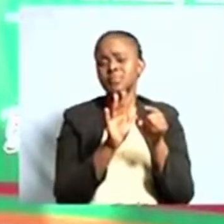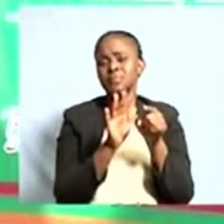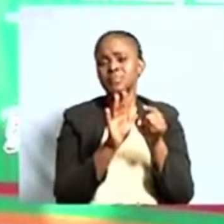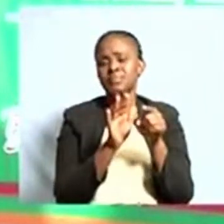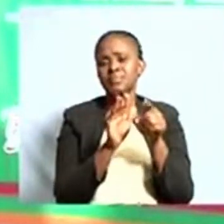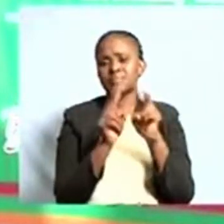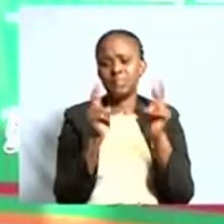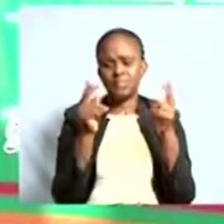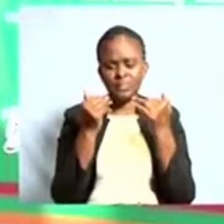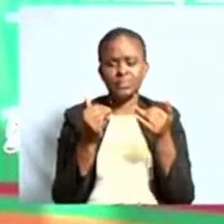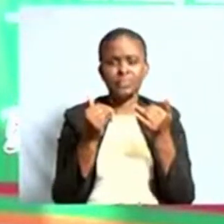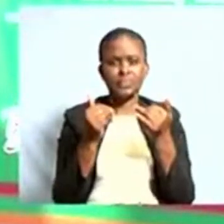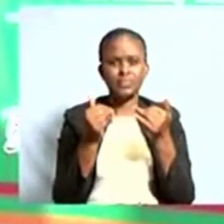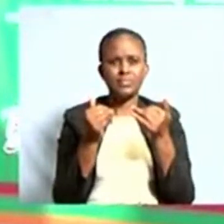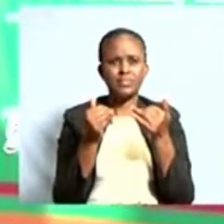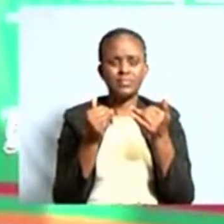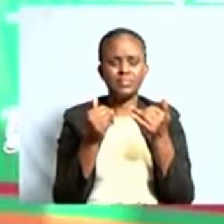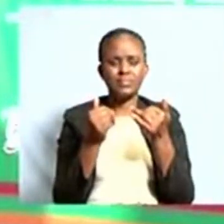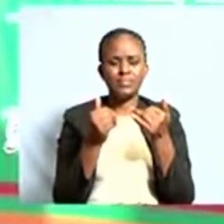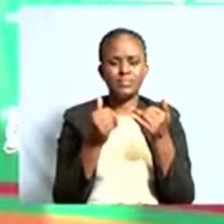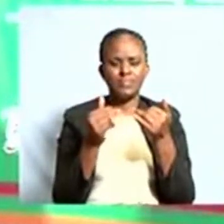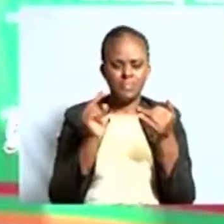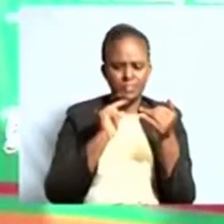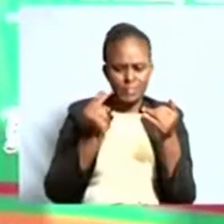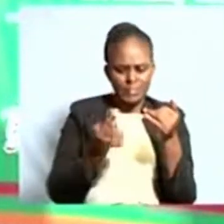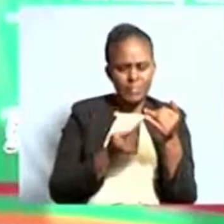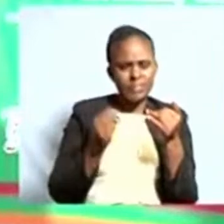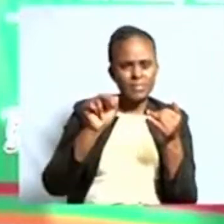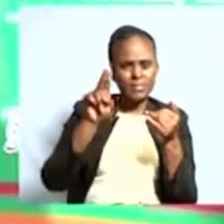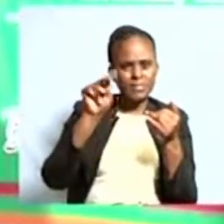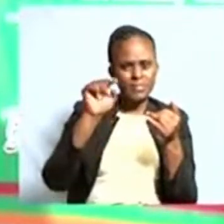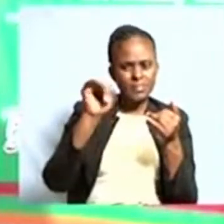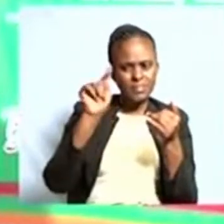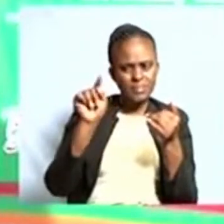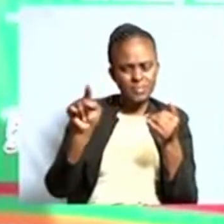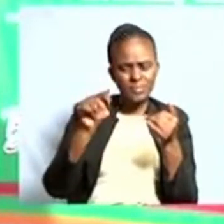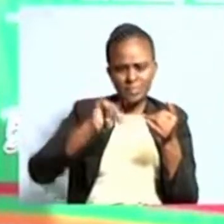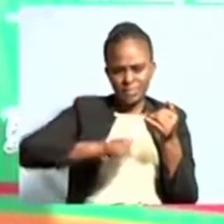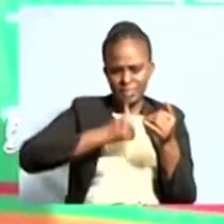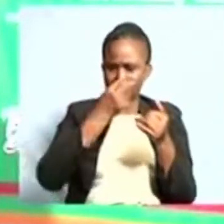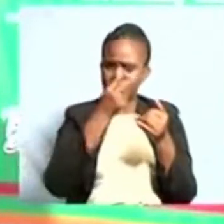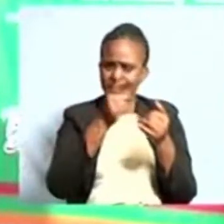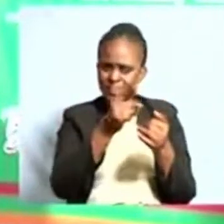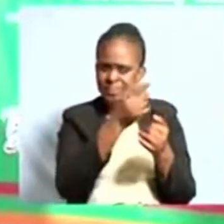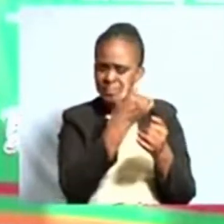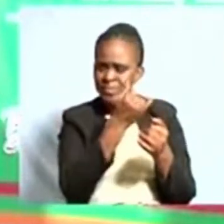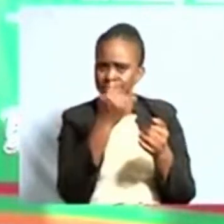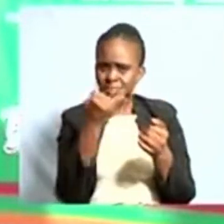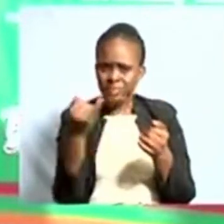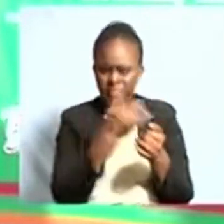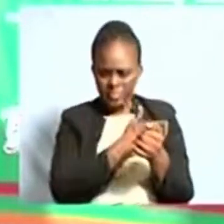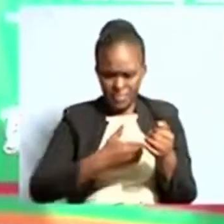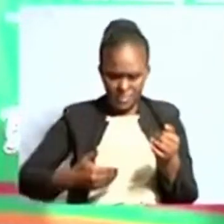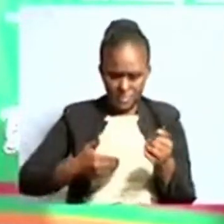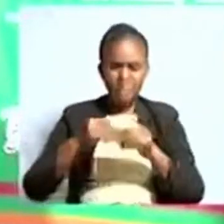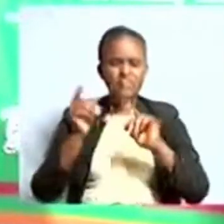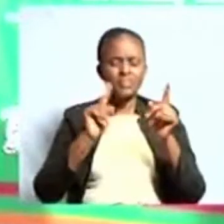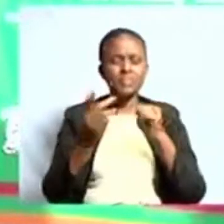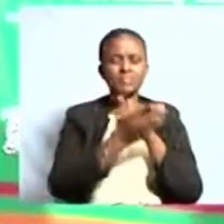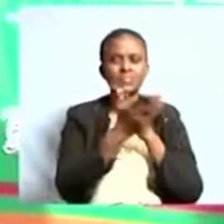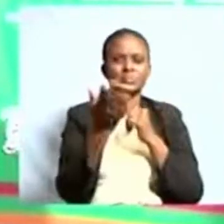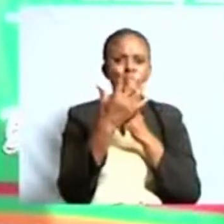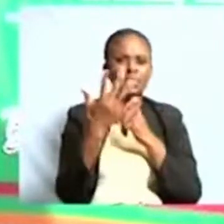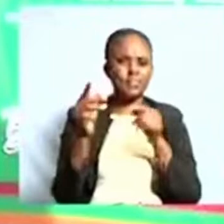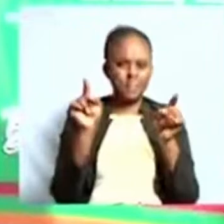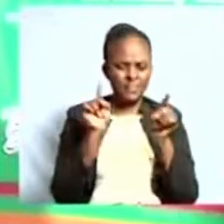So as a unit, we look into these issues where these products